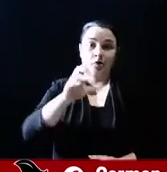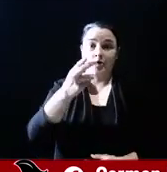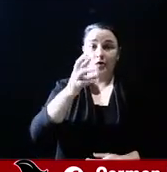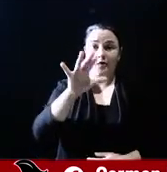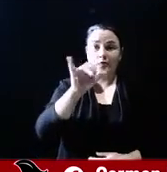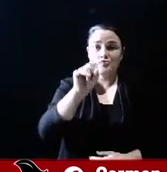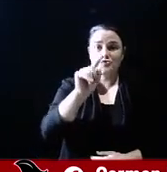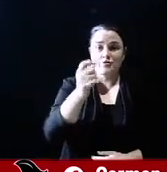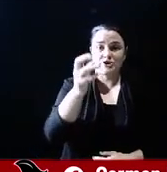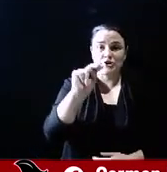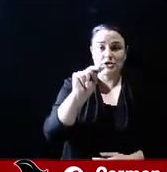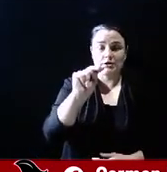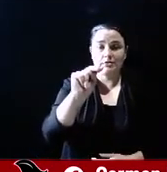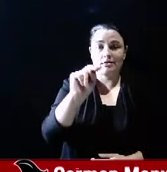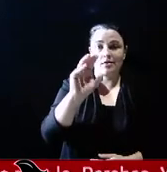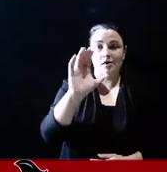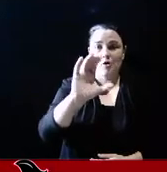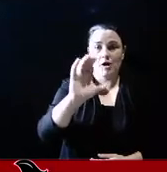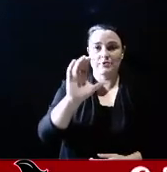Christian Andres Carrasco.